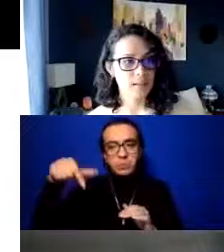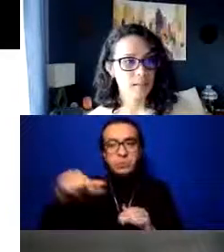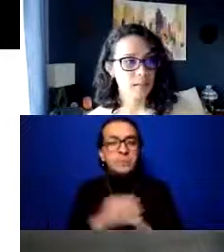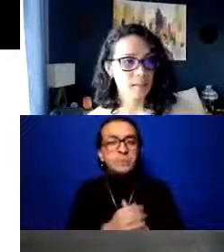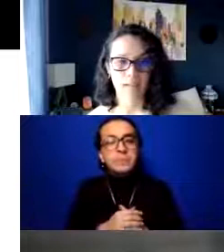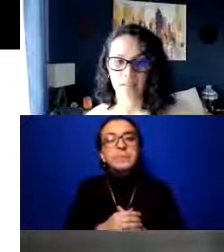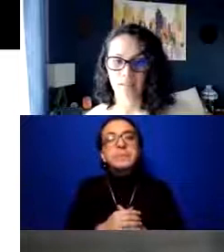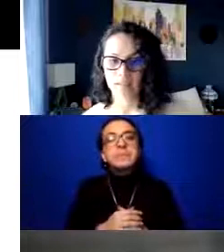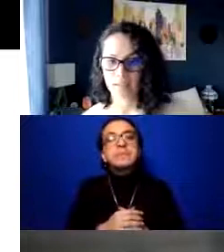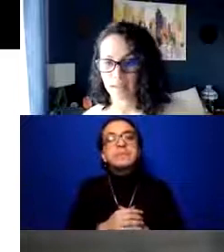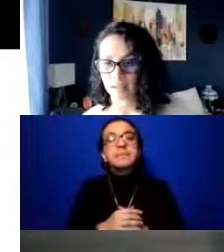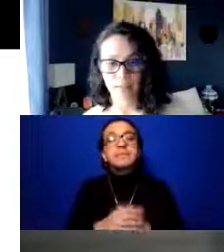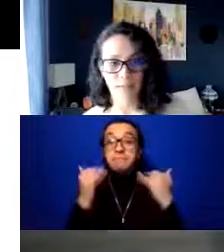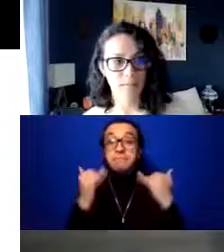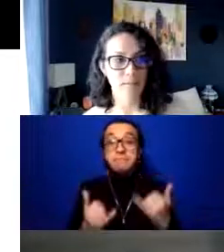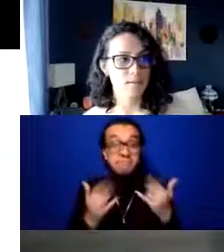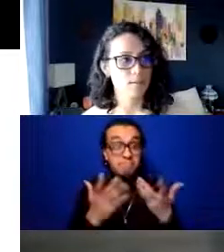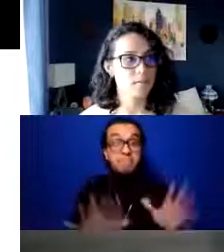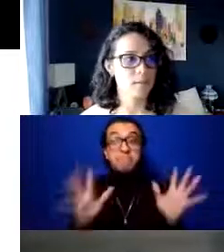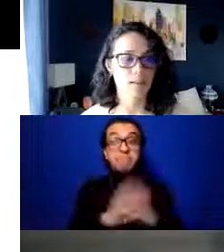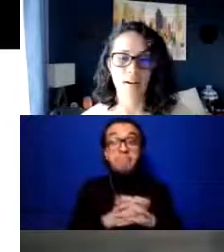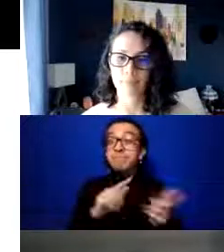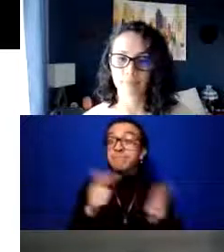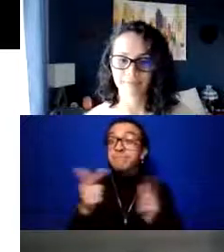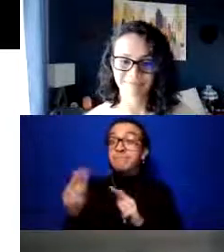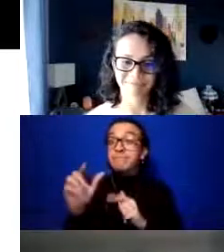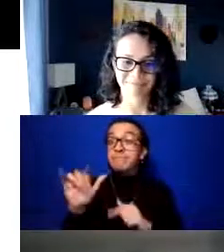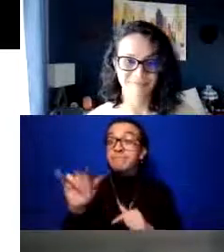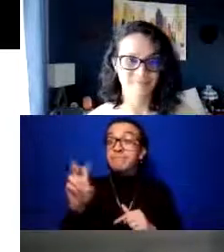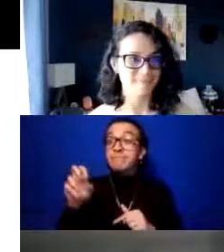So with that said, I'm going to hand it off to my colleague Yvette to kick us off.